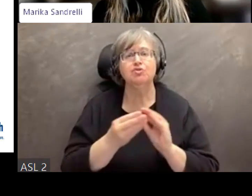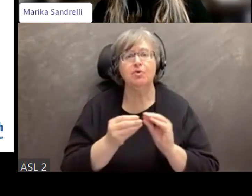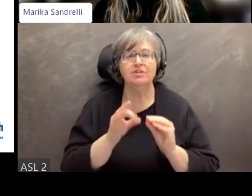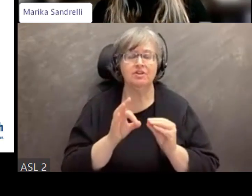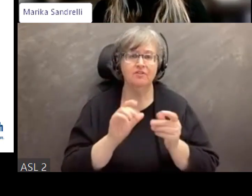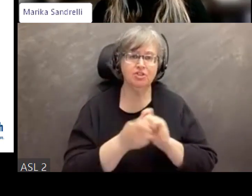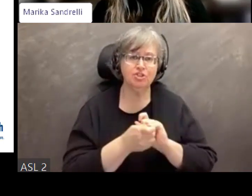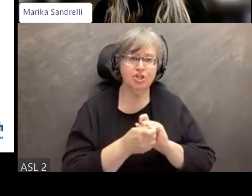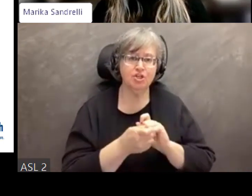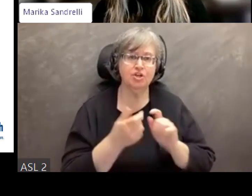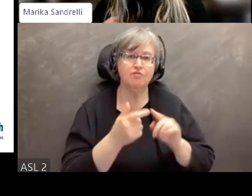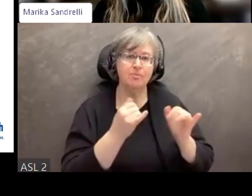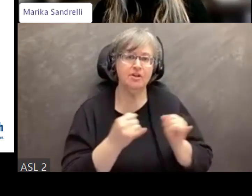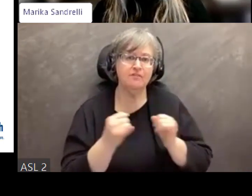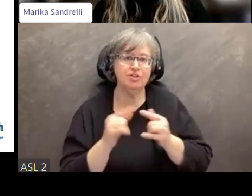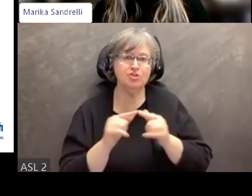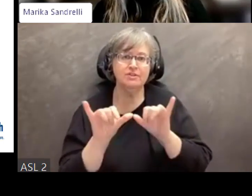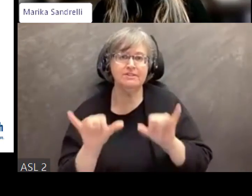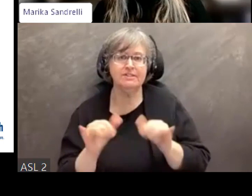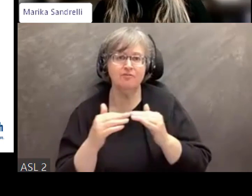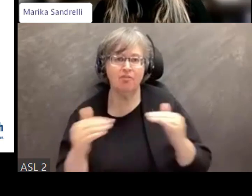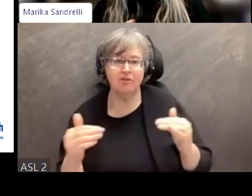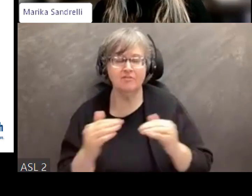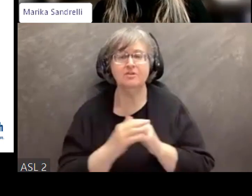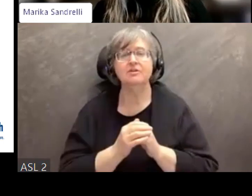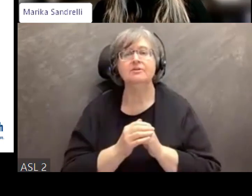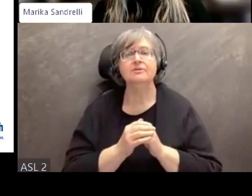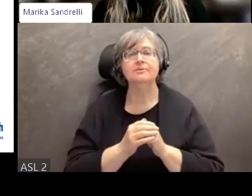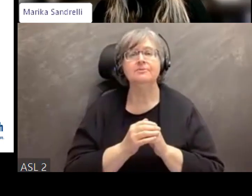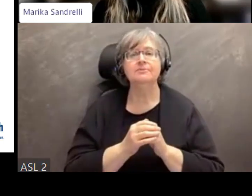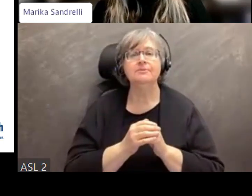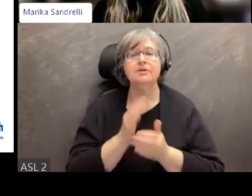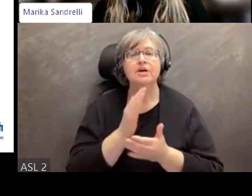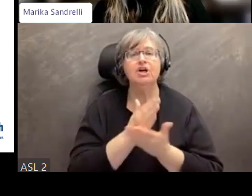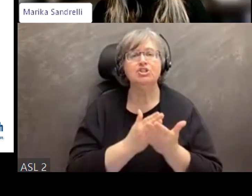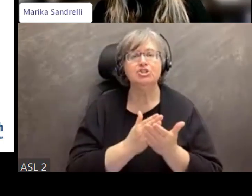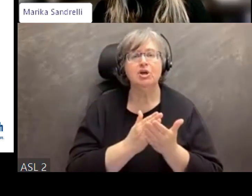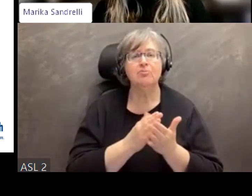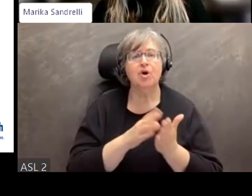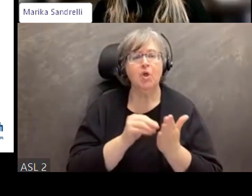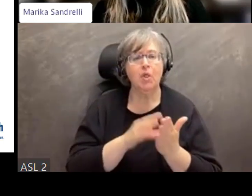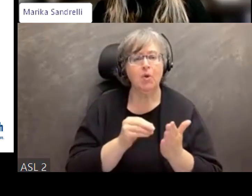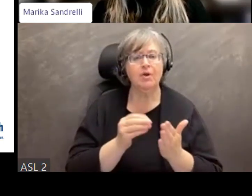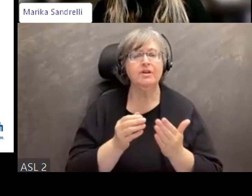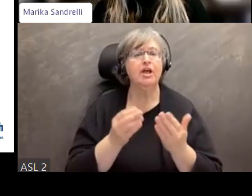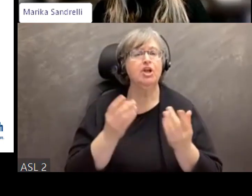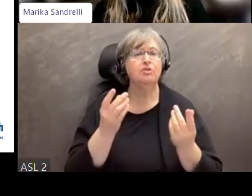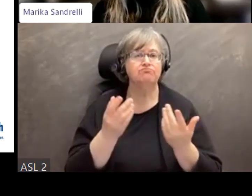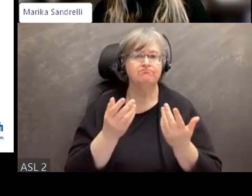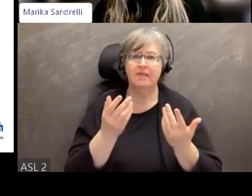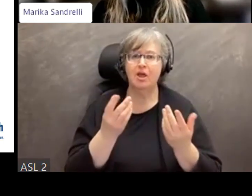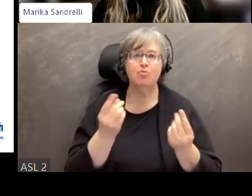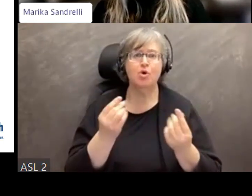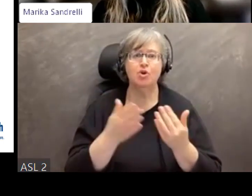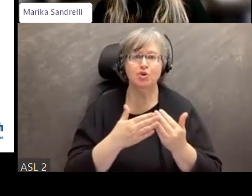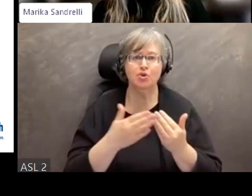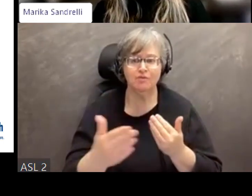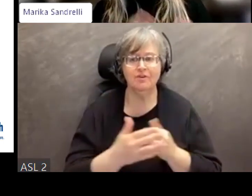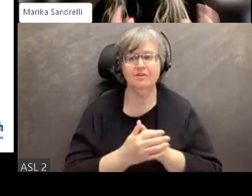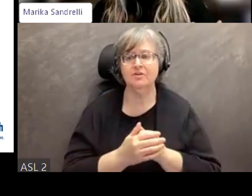of change from an individual to a system level and some learning, and then share with you plans going